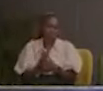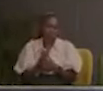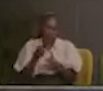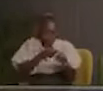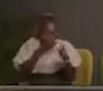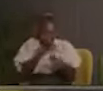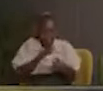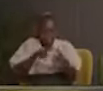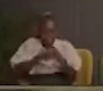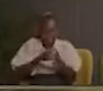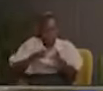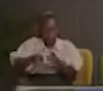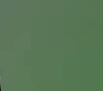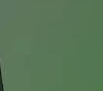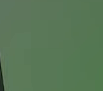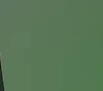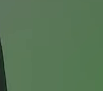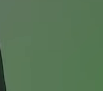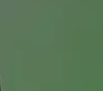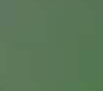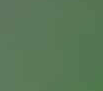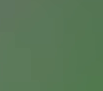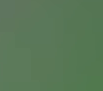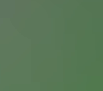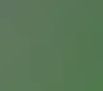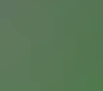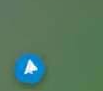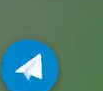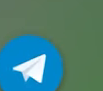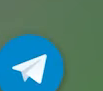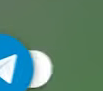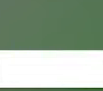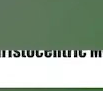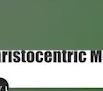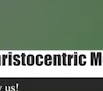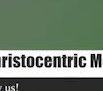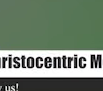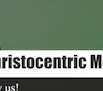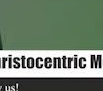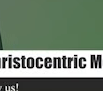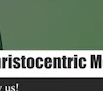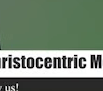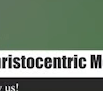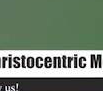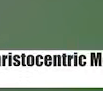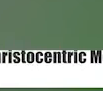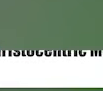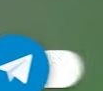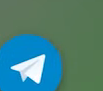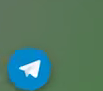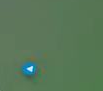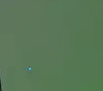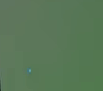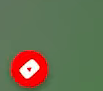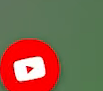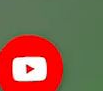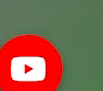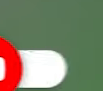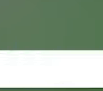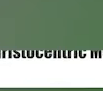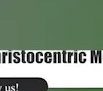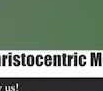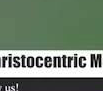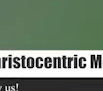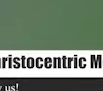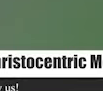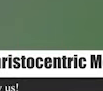to journey with God. I would want you to do something for us. If you are new here, kindly hit on that subscribe button